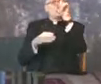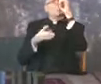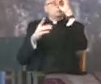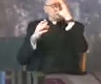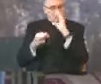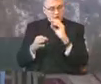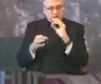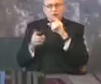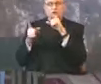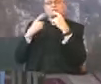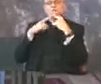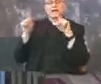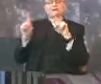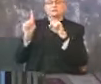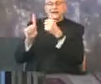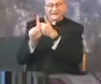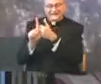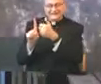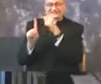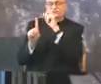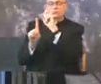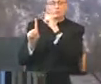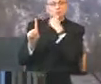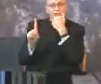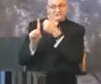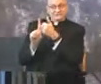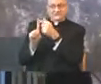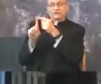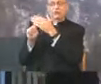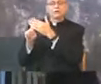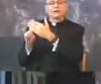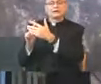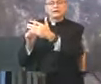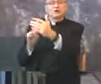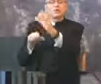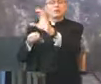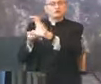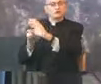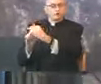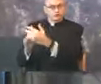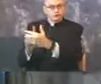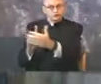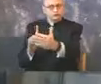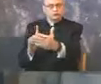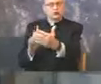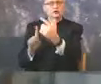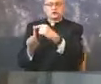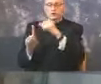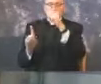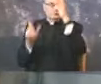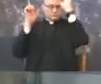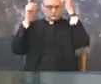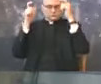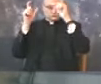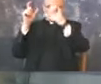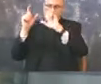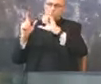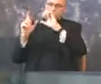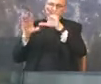decree that his one priesthood should continue in the church. For Christ not only adorns with a royal priesthood the people he's made his